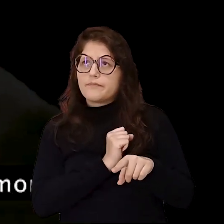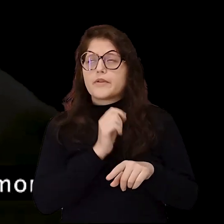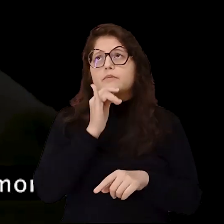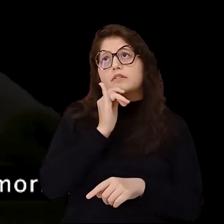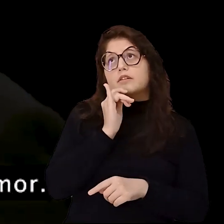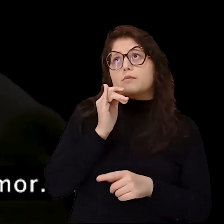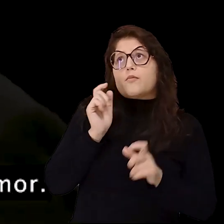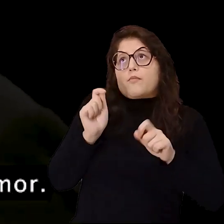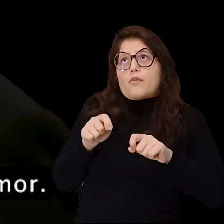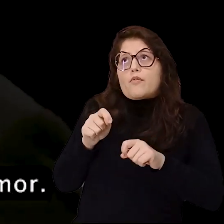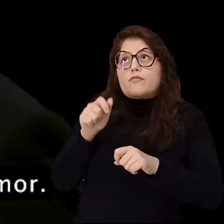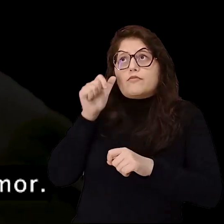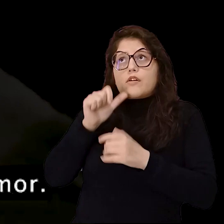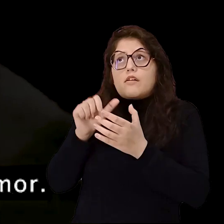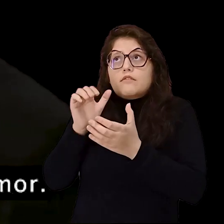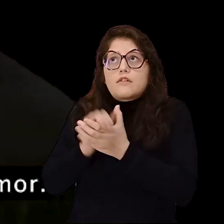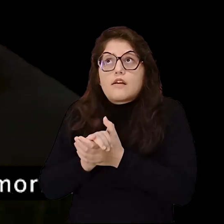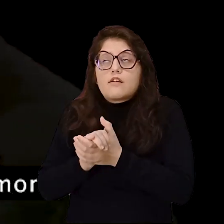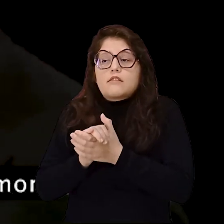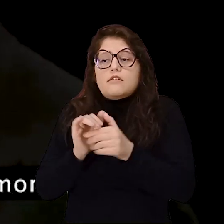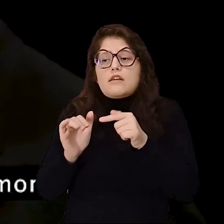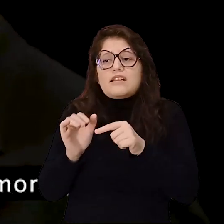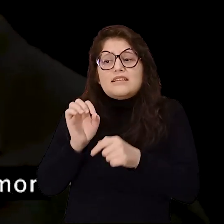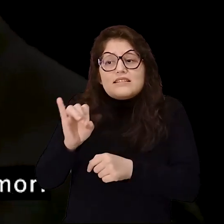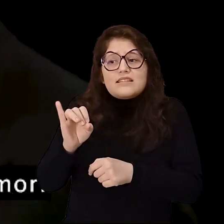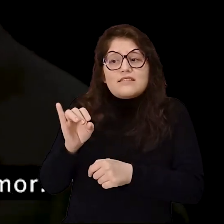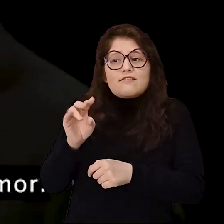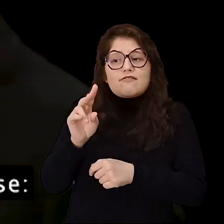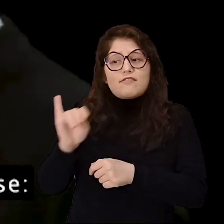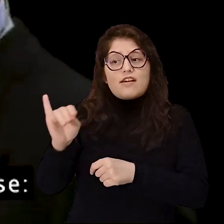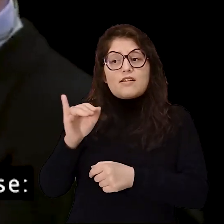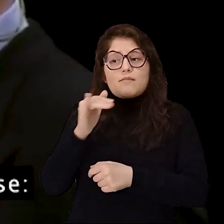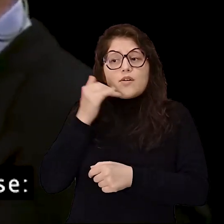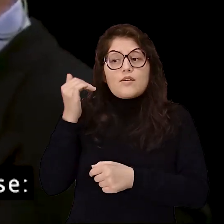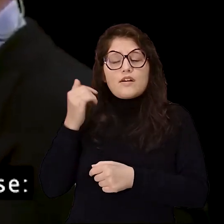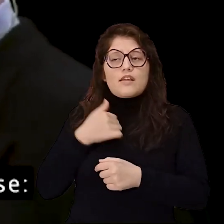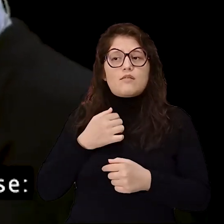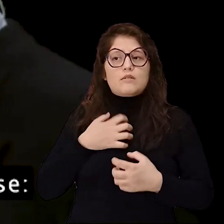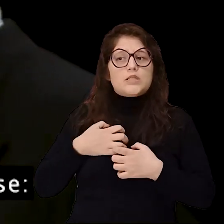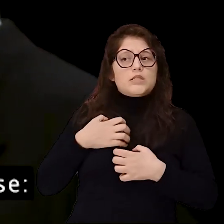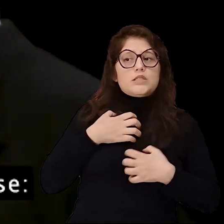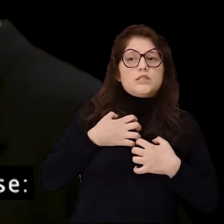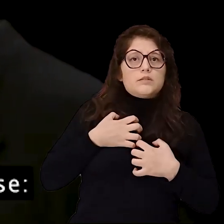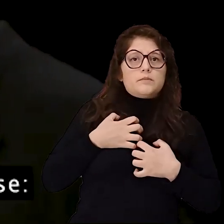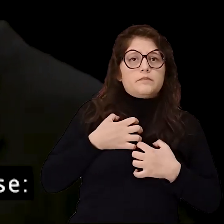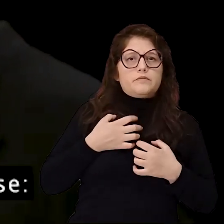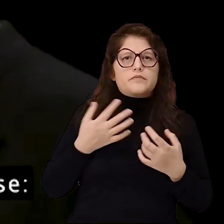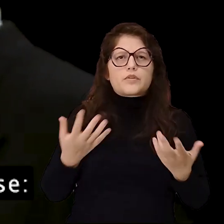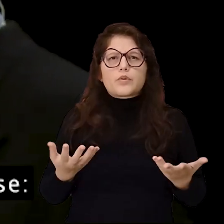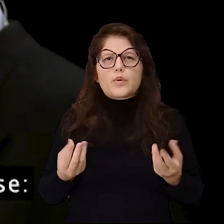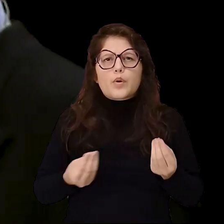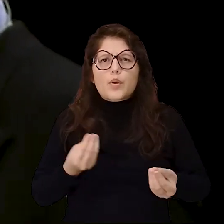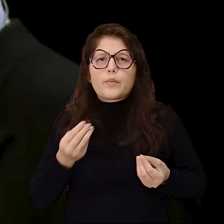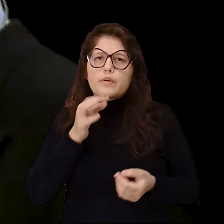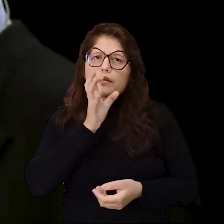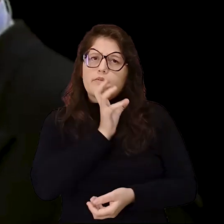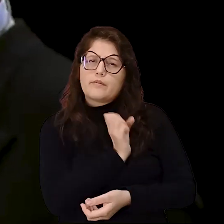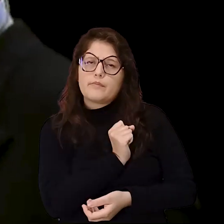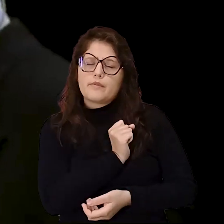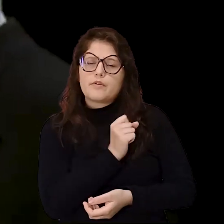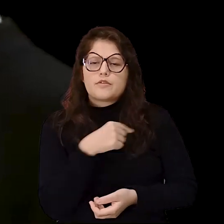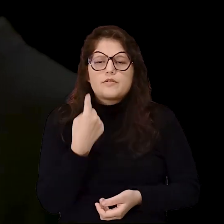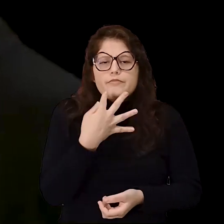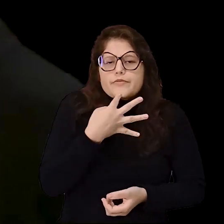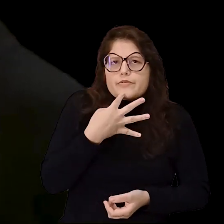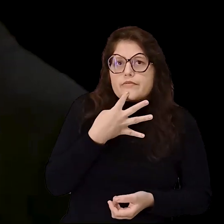Depression is the flaw in love. If you were married to someone and thought, well,